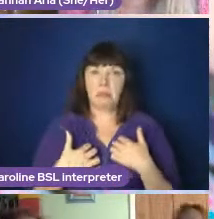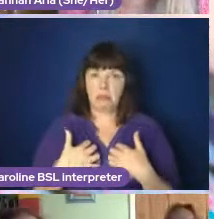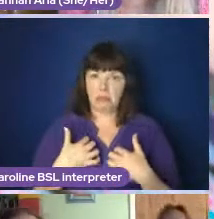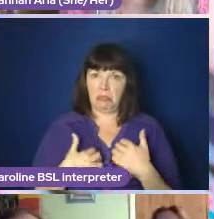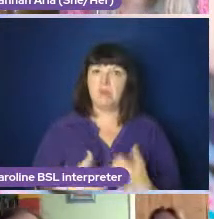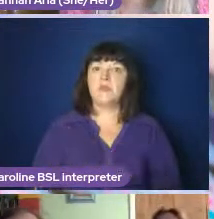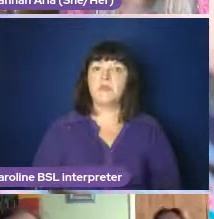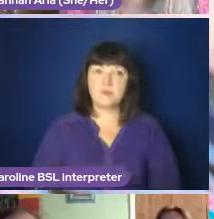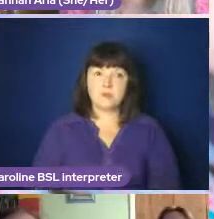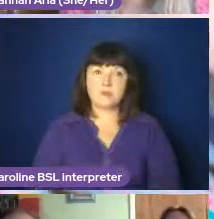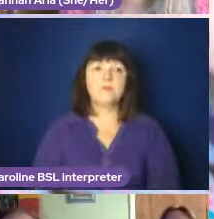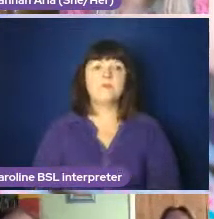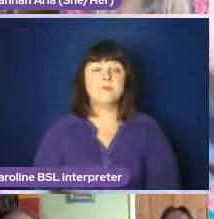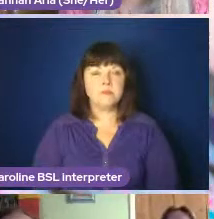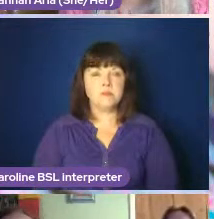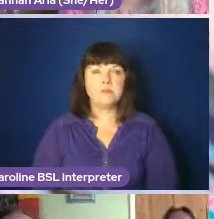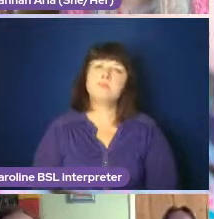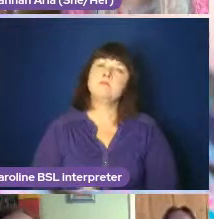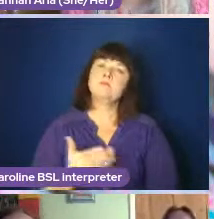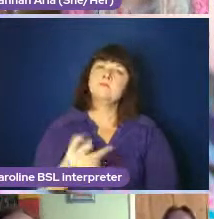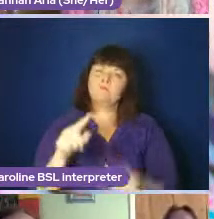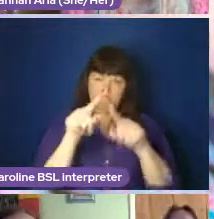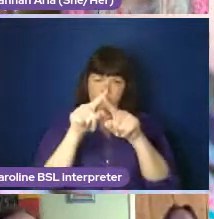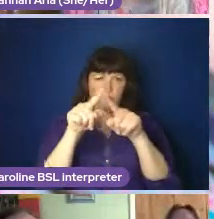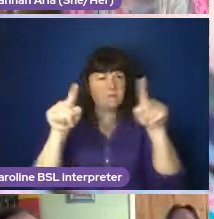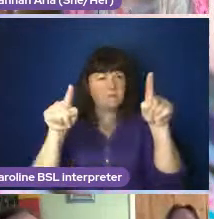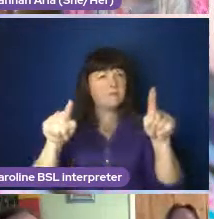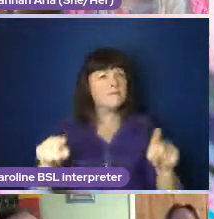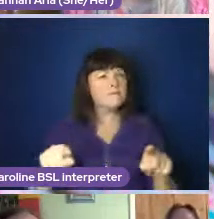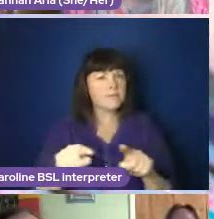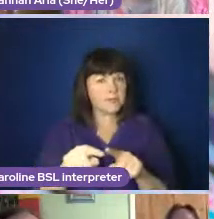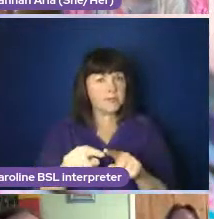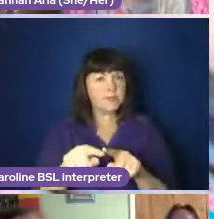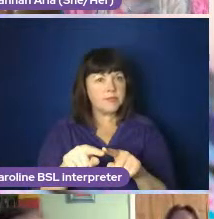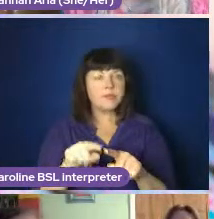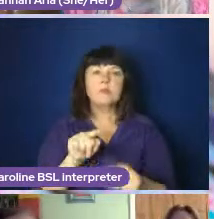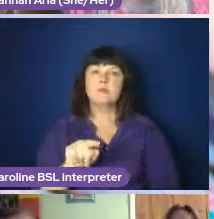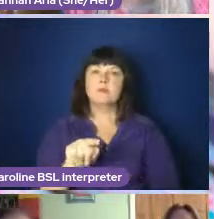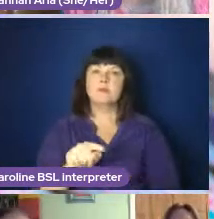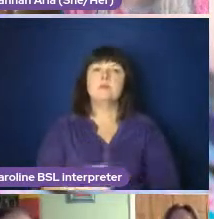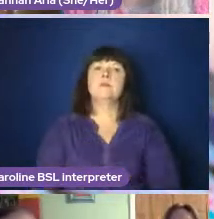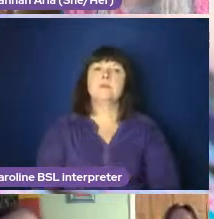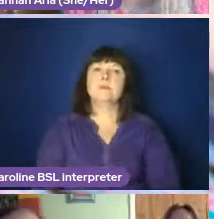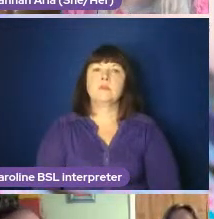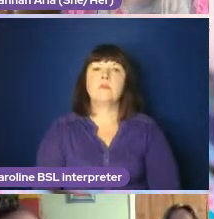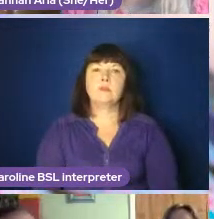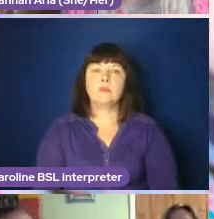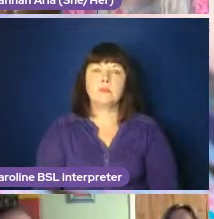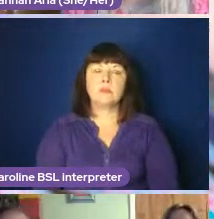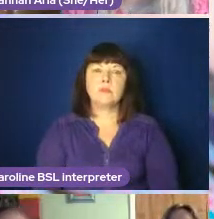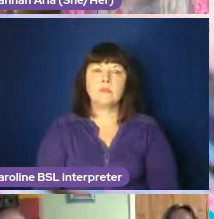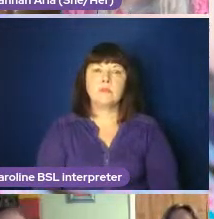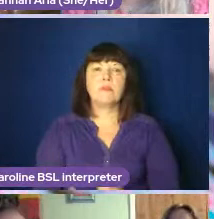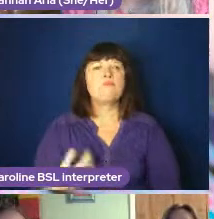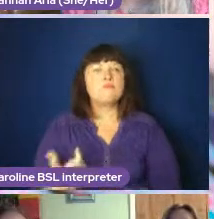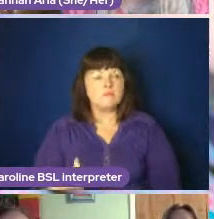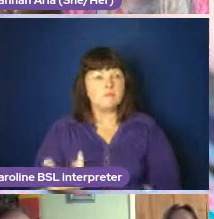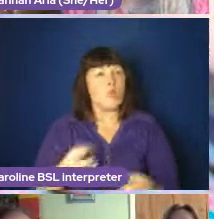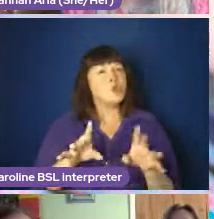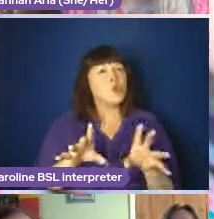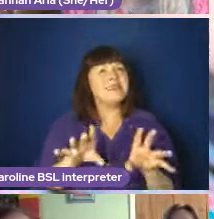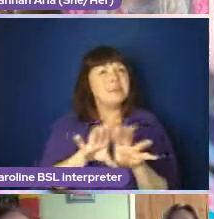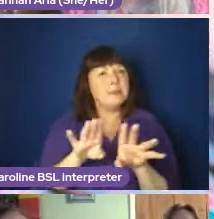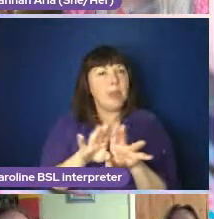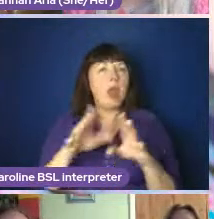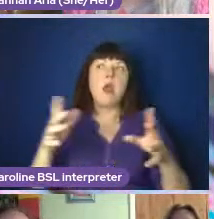Ooh. Okay. So, okay, right. So this one is made, it started in a similar way to Nikki's, in that we took photographs of each